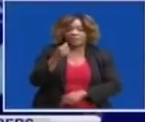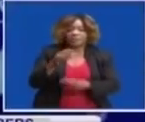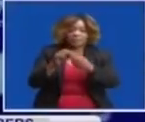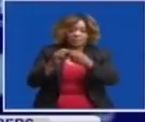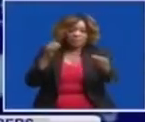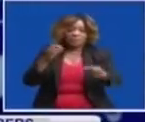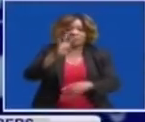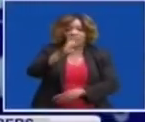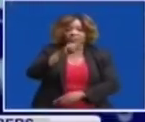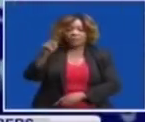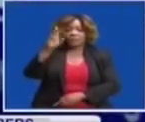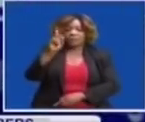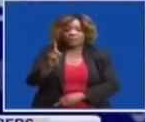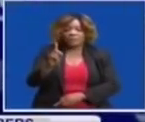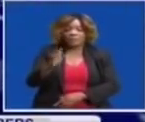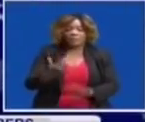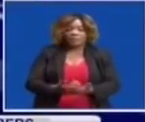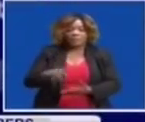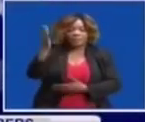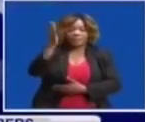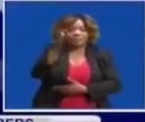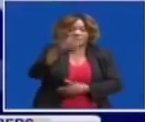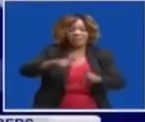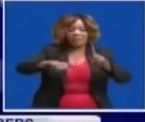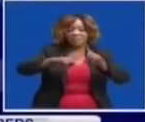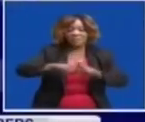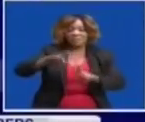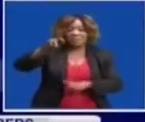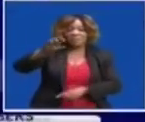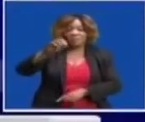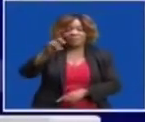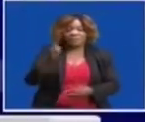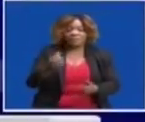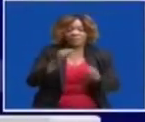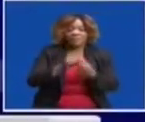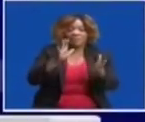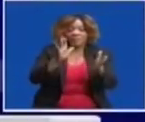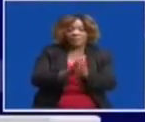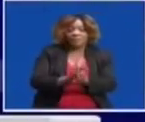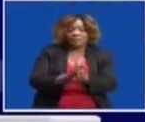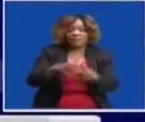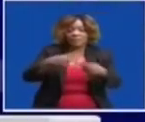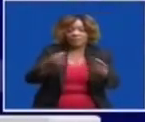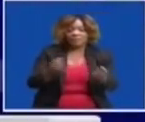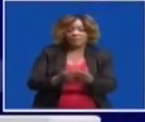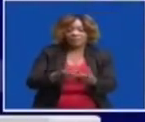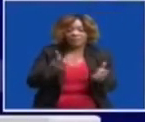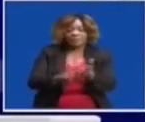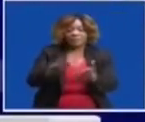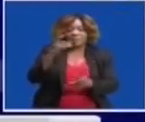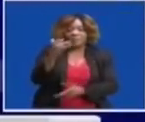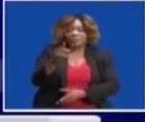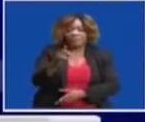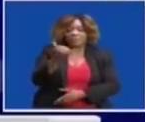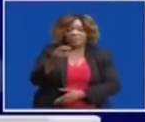by 4-1 to kickstart their campaign on a positive note. Kabwe Warriors played host to Lusaka Dynamos